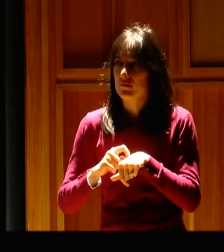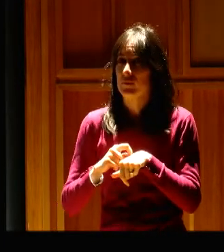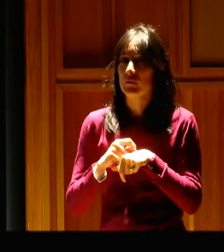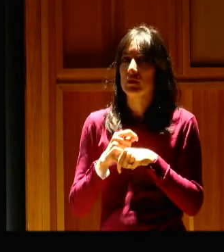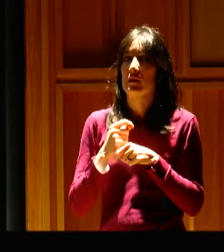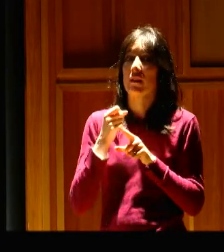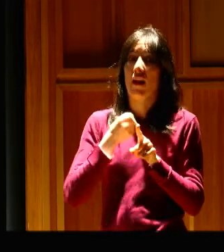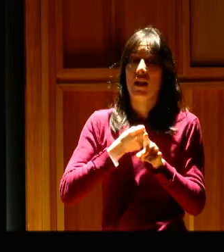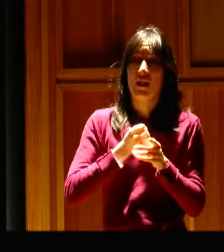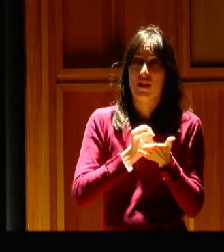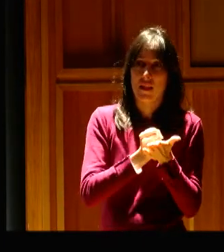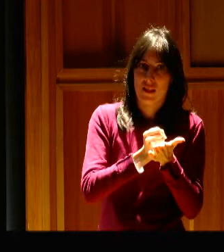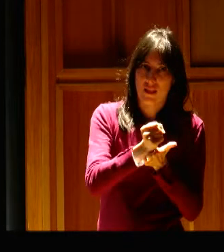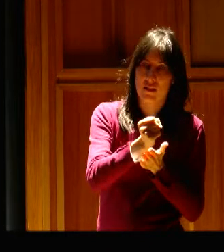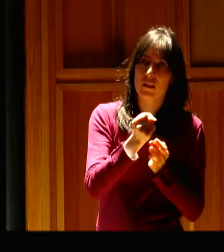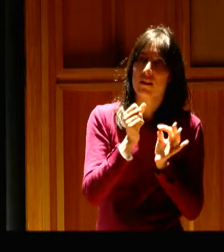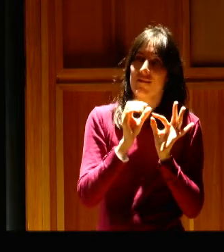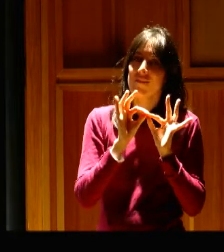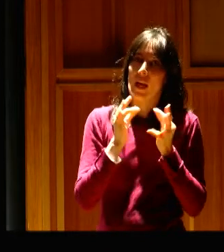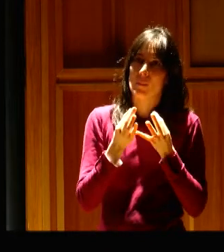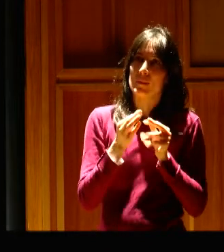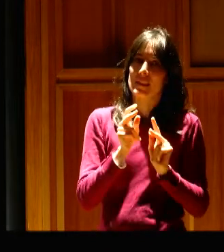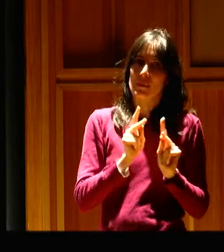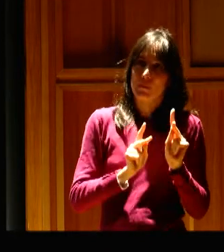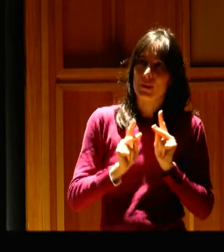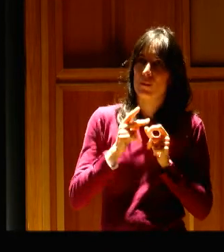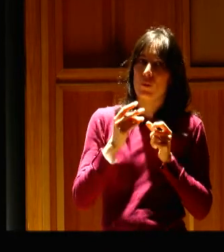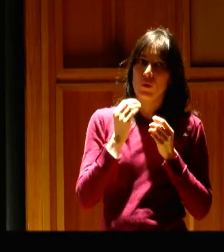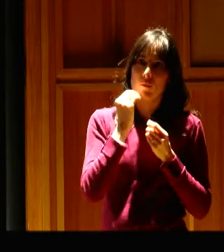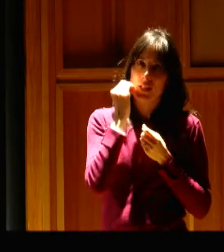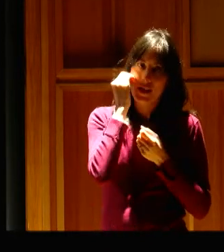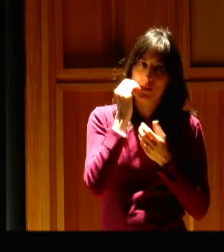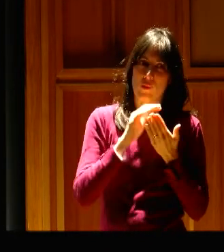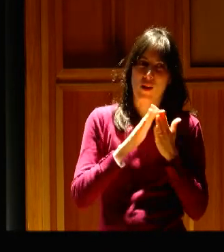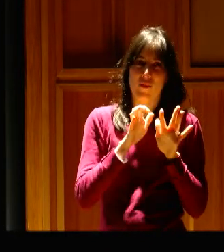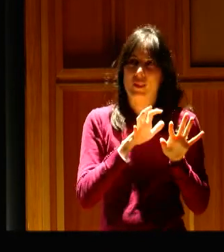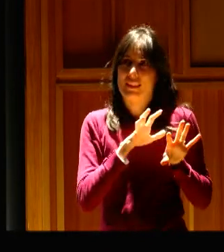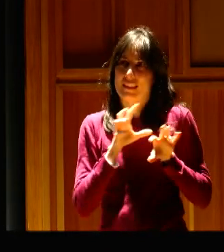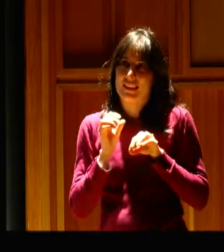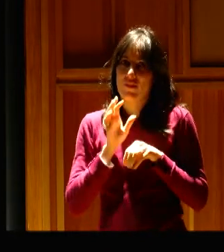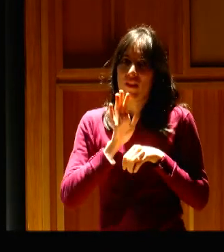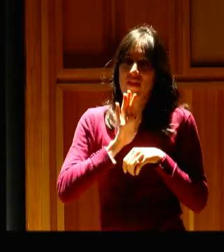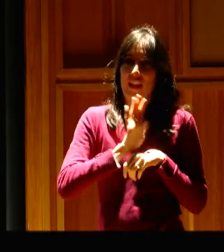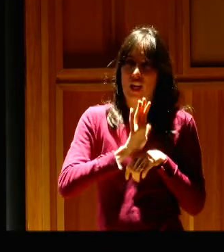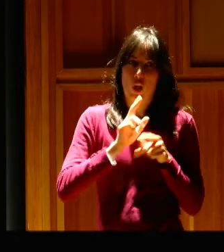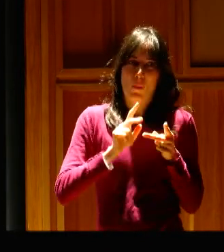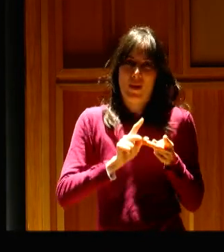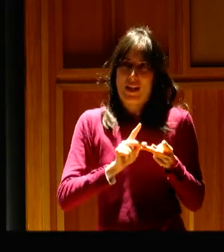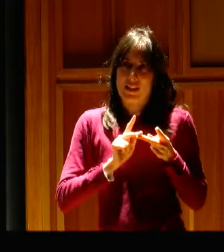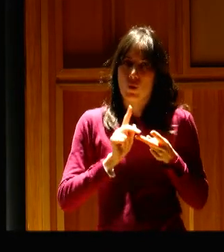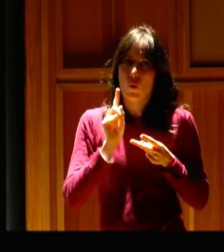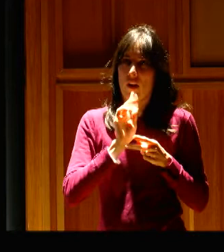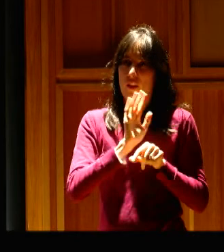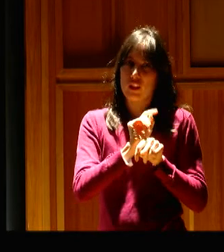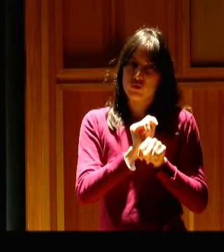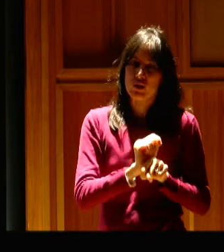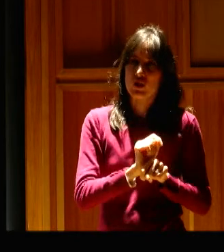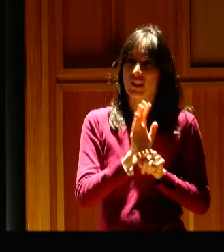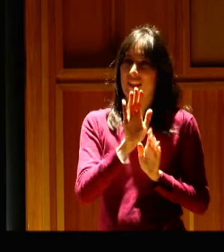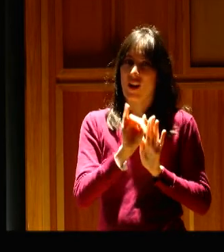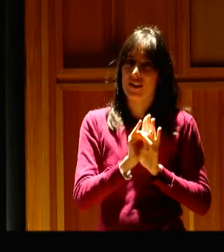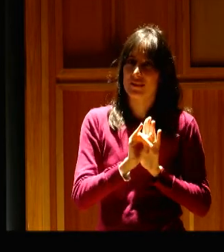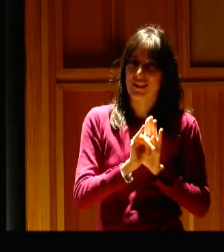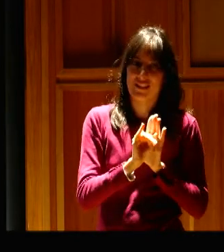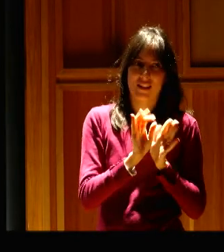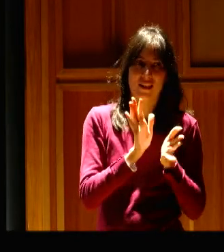neighborhoods, and communities that had to leave their culturally important landscapes, their place-based traditions, their identities